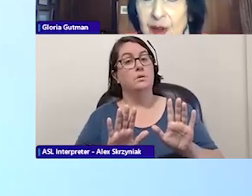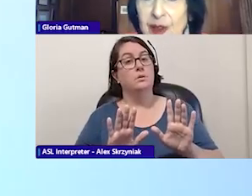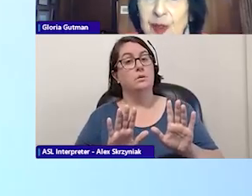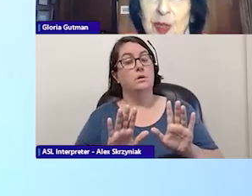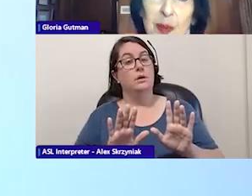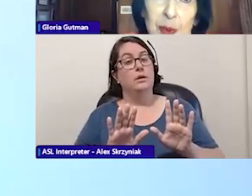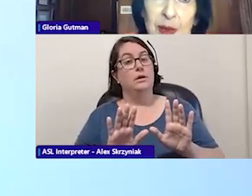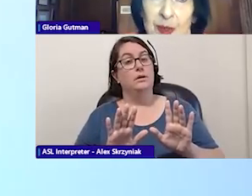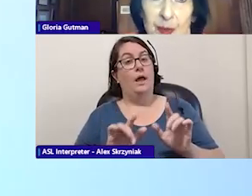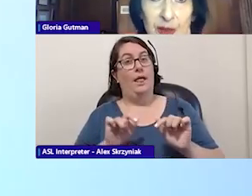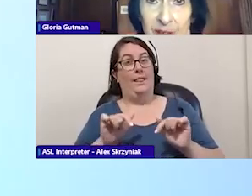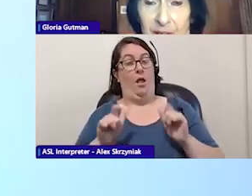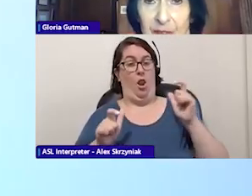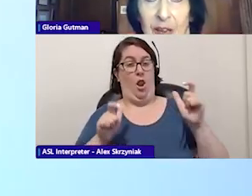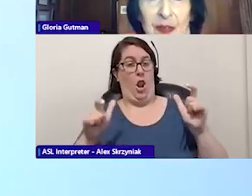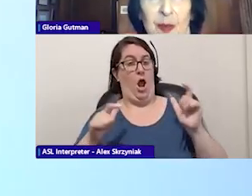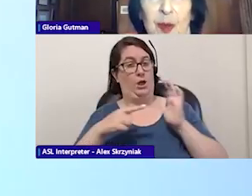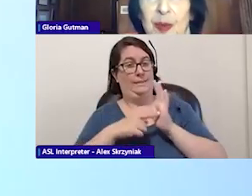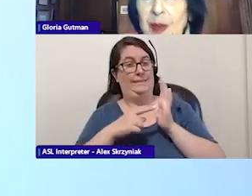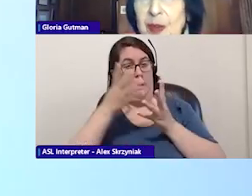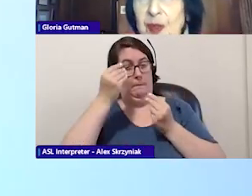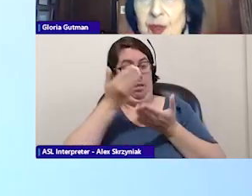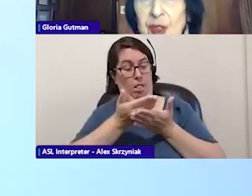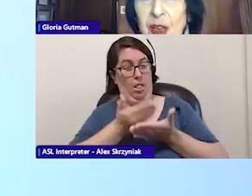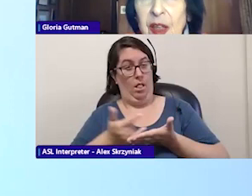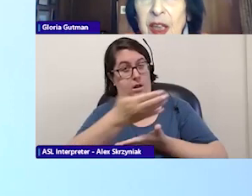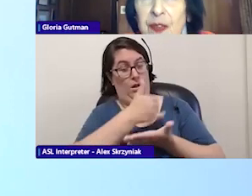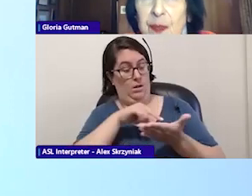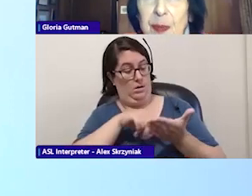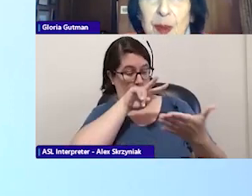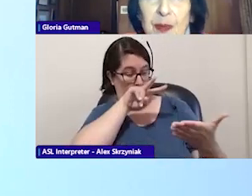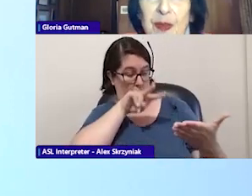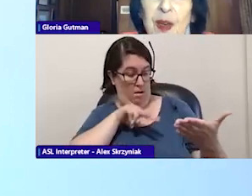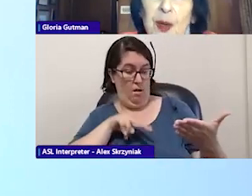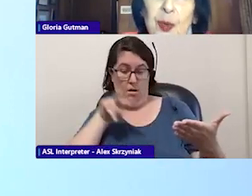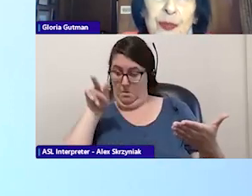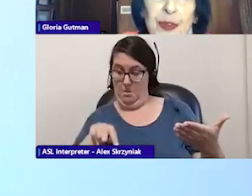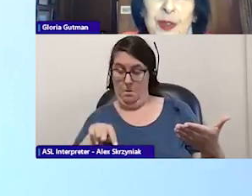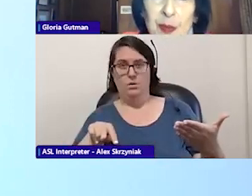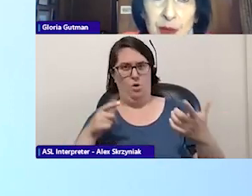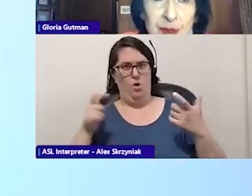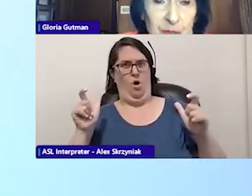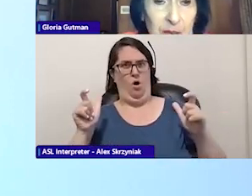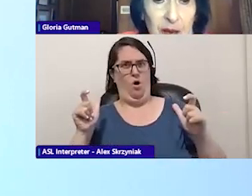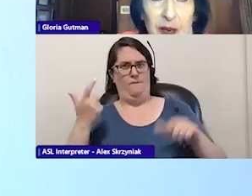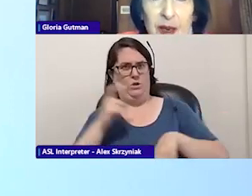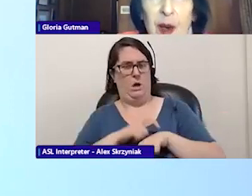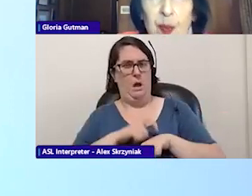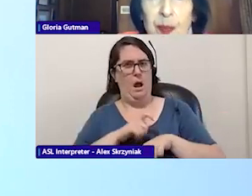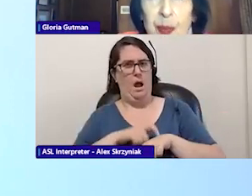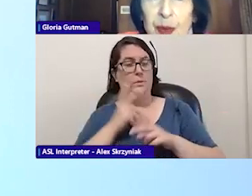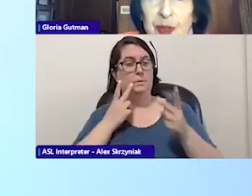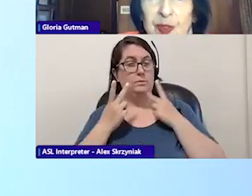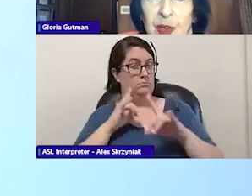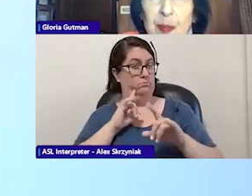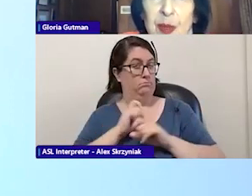as large a sample as we have that will be able to see if people who were victimized at